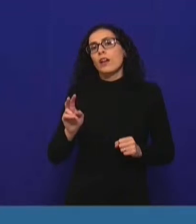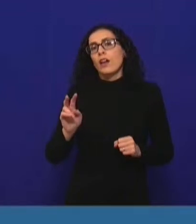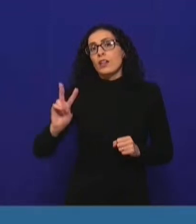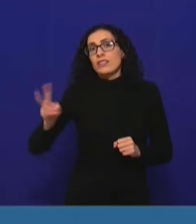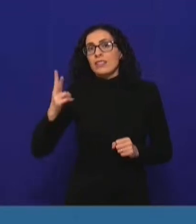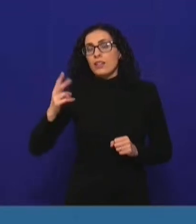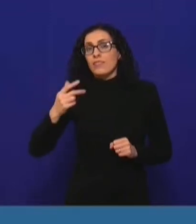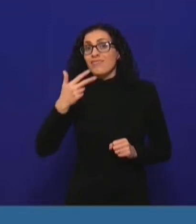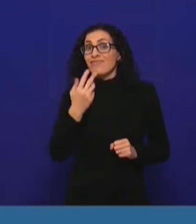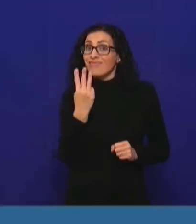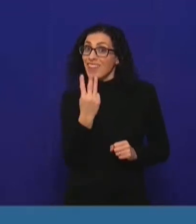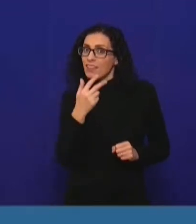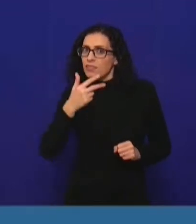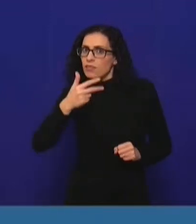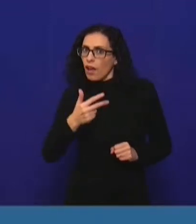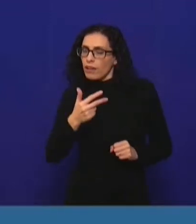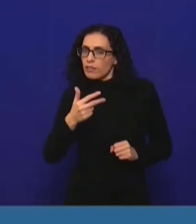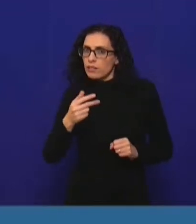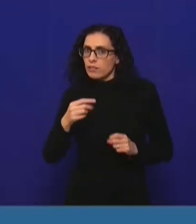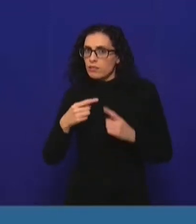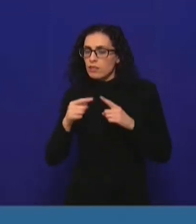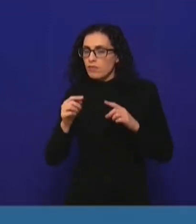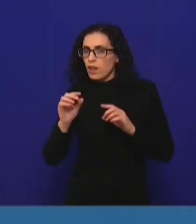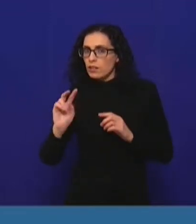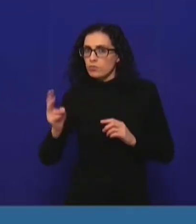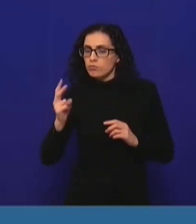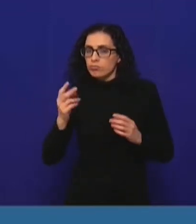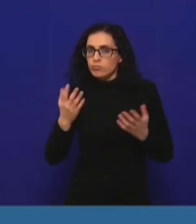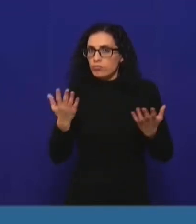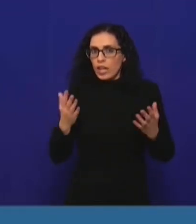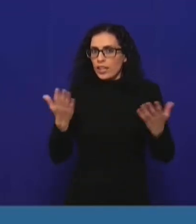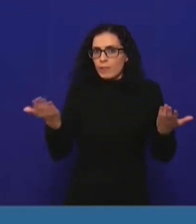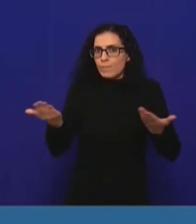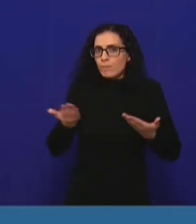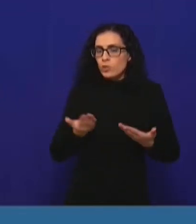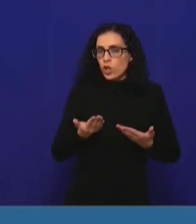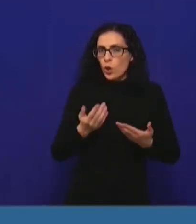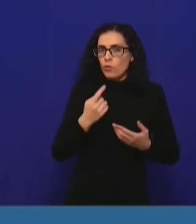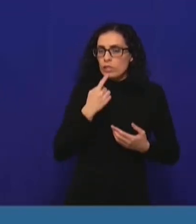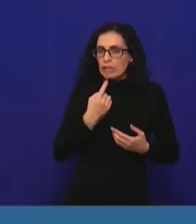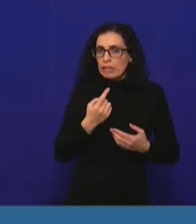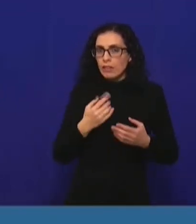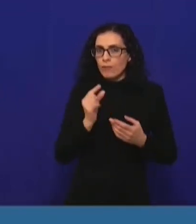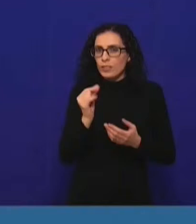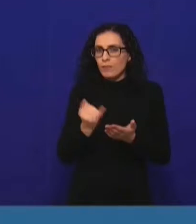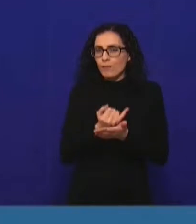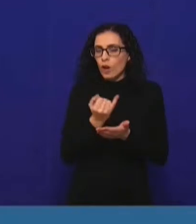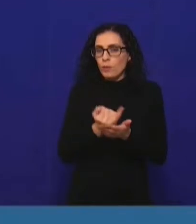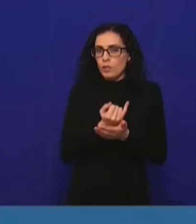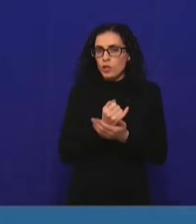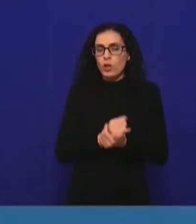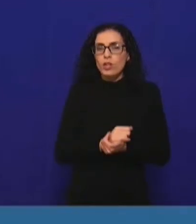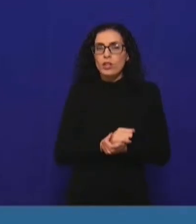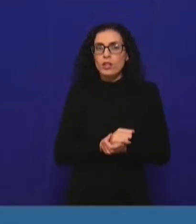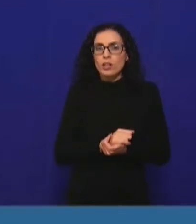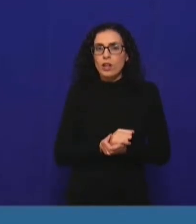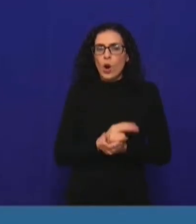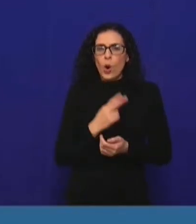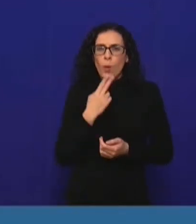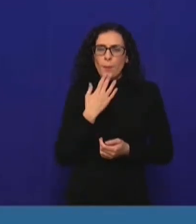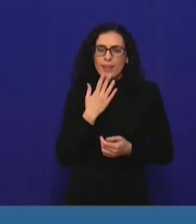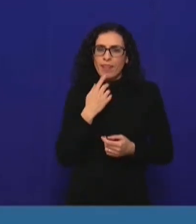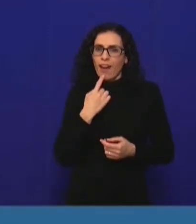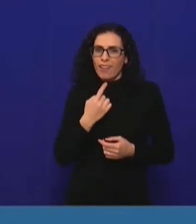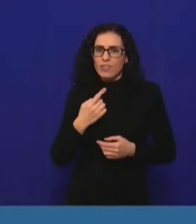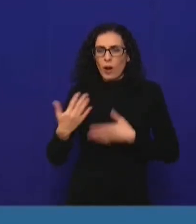gave us an update. Can you give us a bit more details on this? Where are they coming from? Are they linked to imported cases? You also spoke about the extracurriculars.